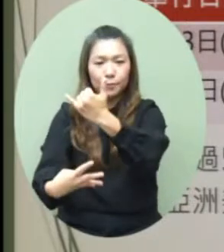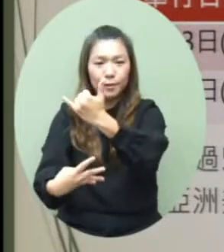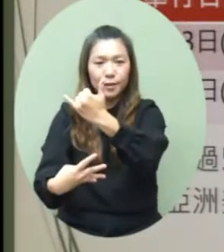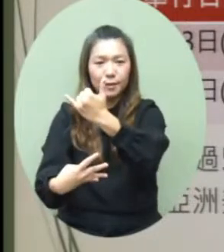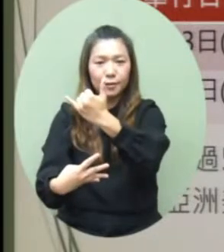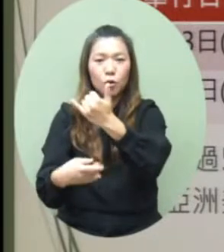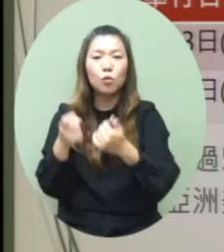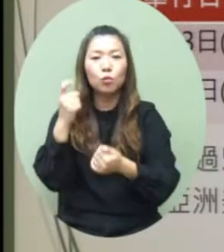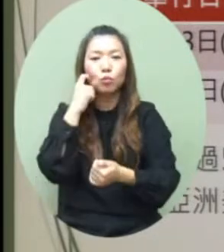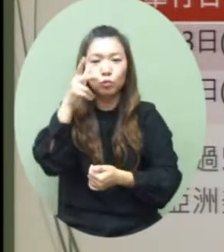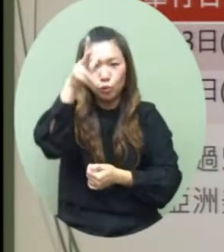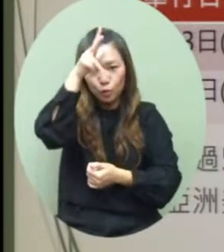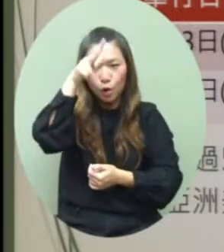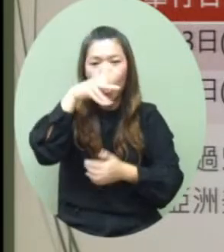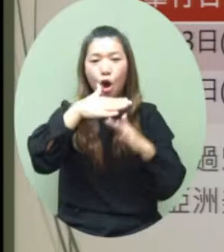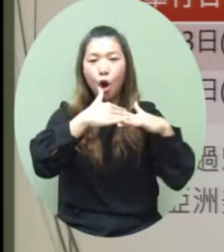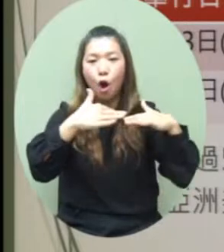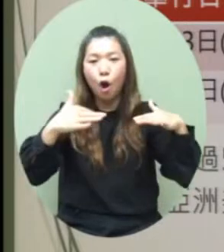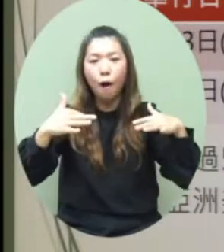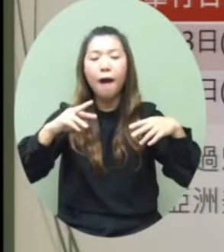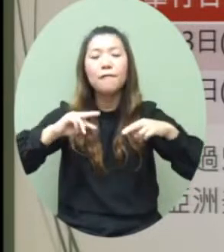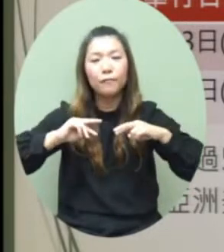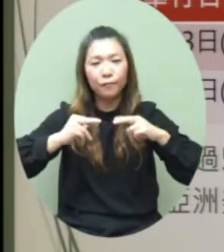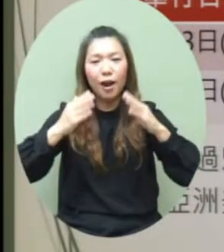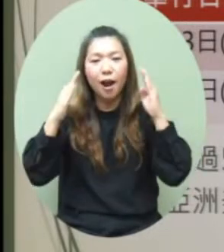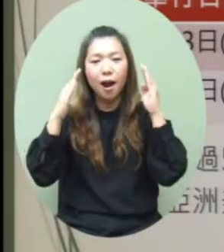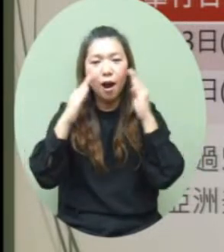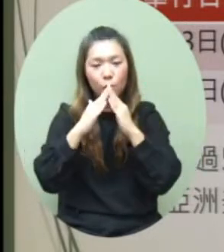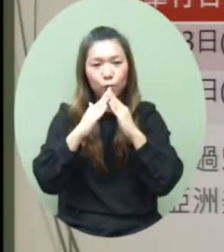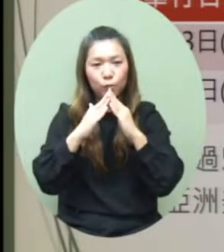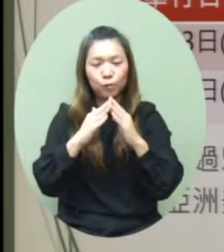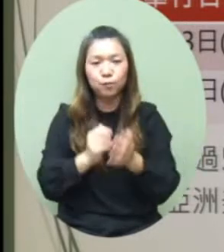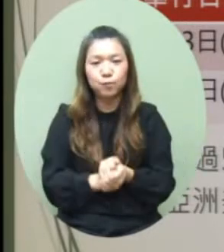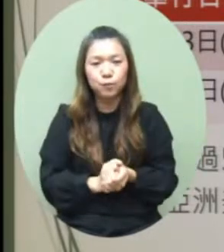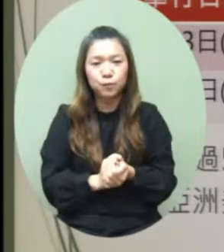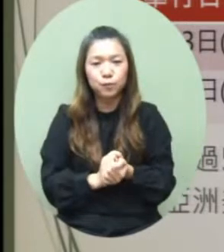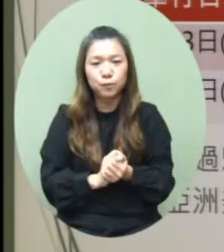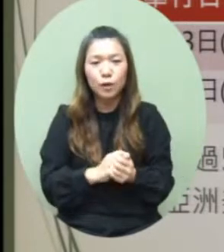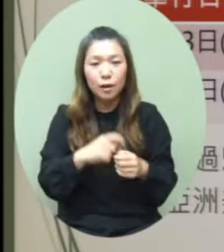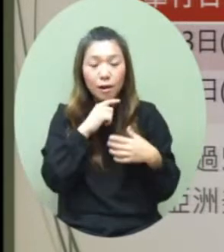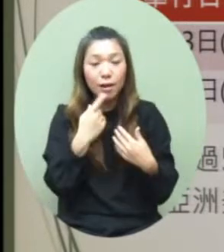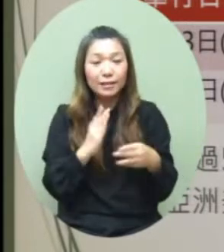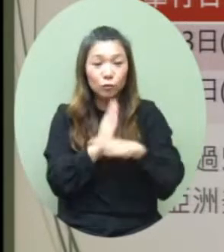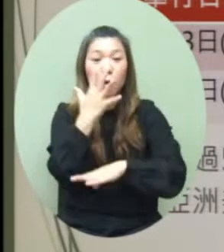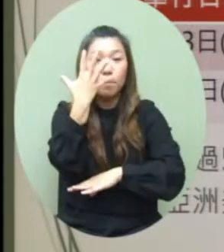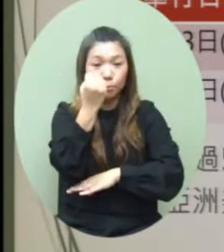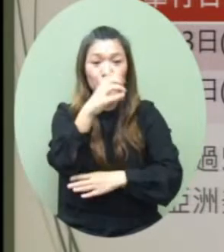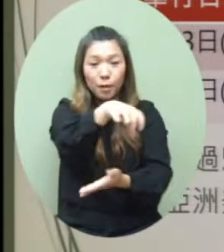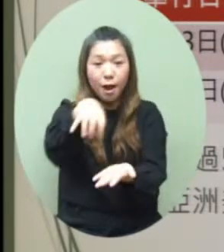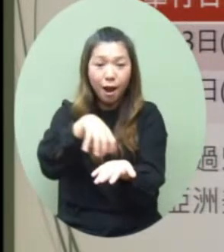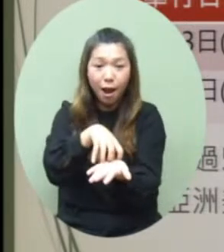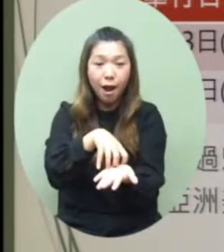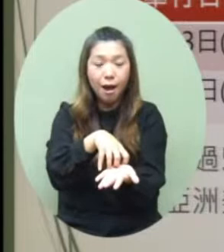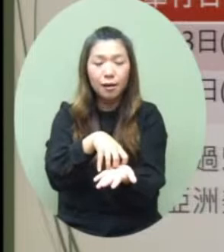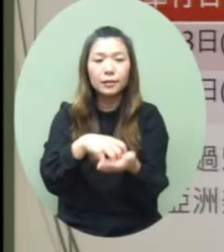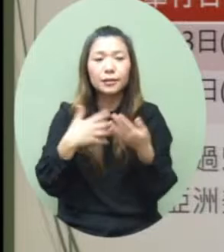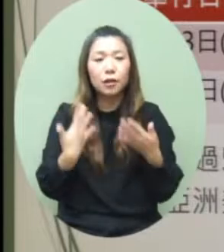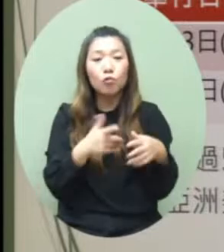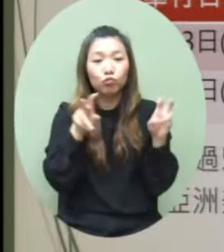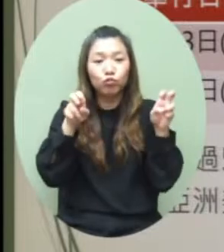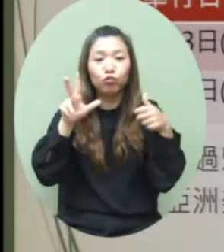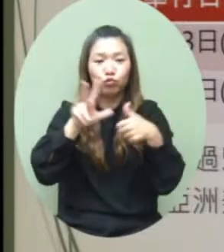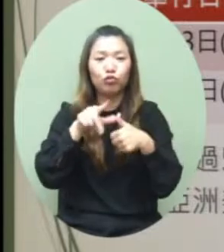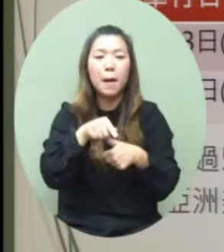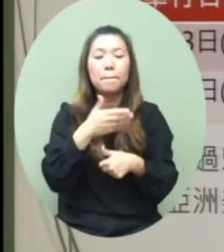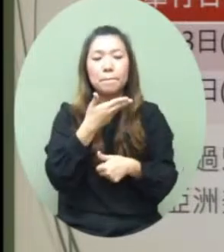gourmet marketplace will be held in Kwun Tong Promenade Vessel on the 3rd and 4th of